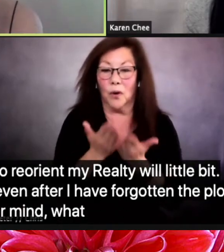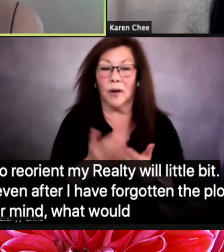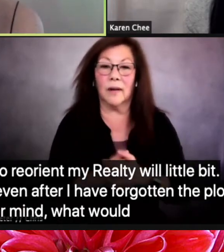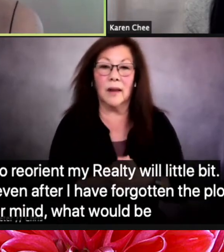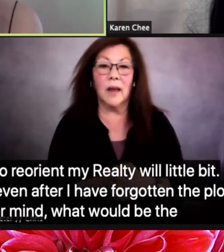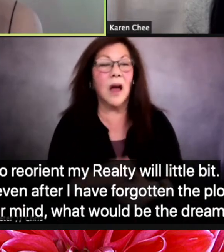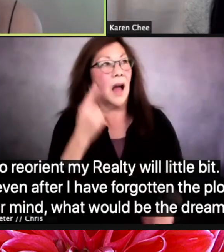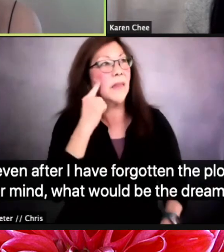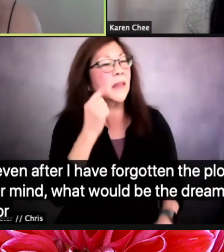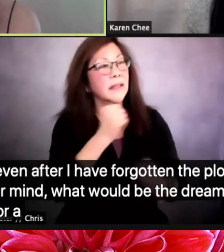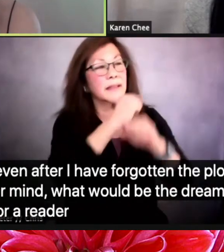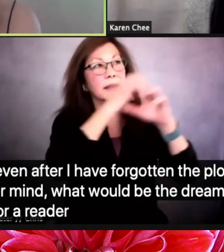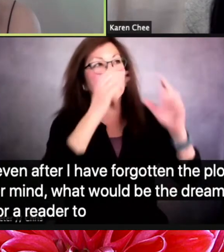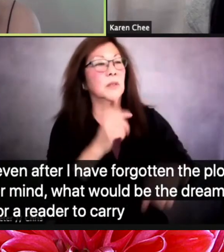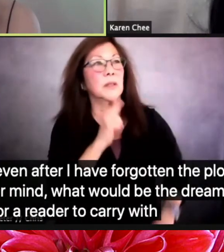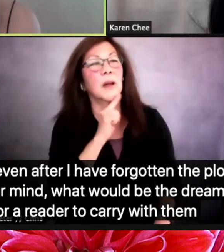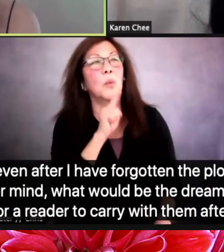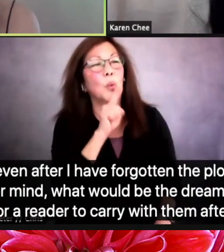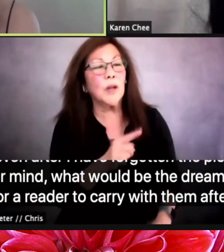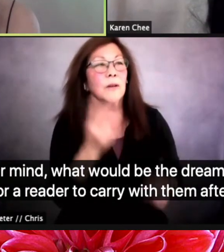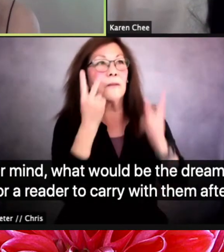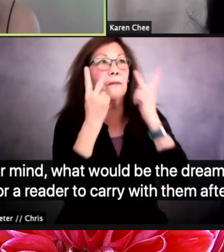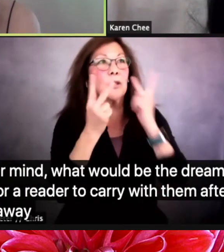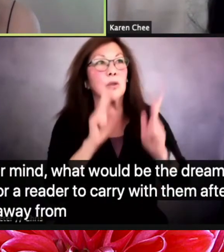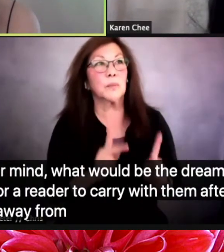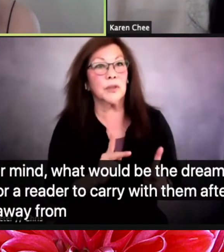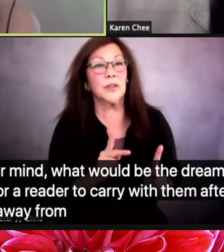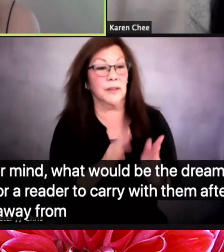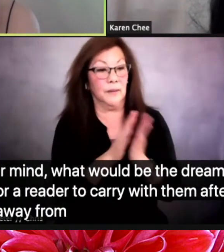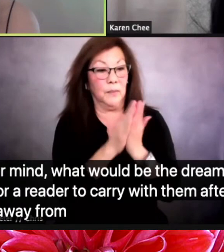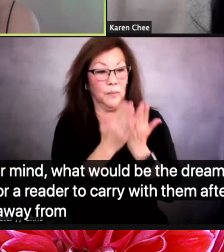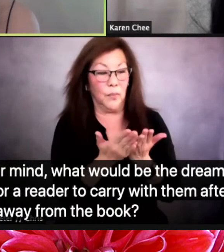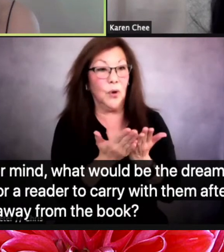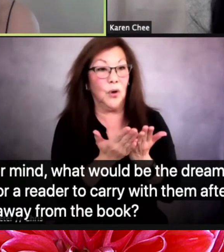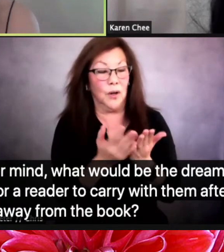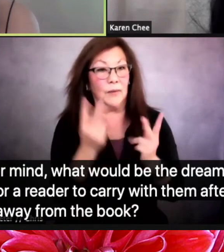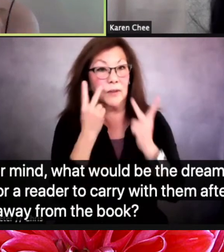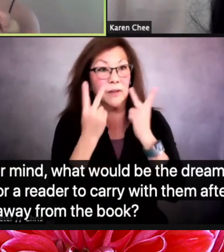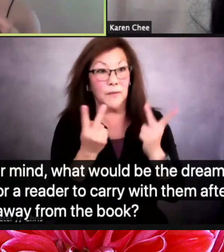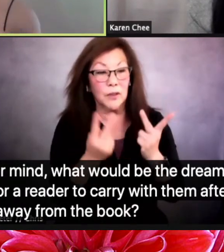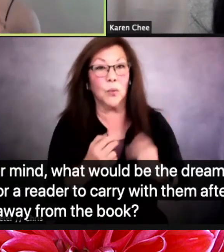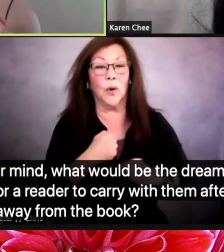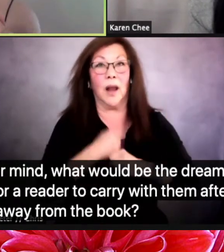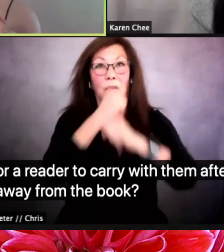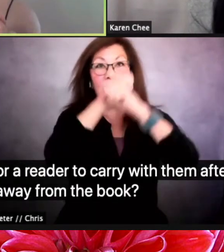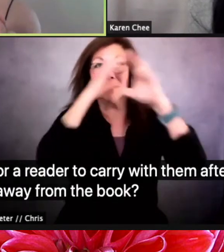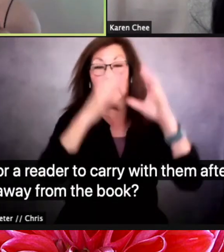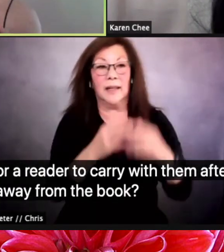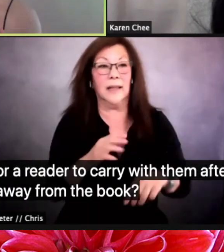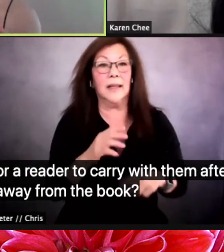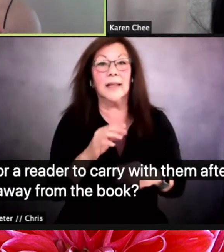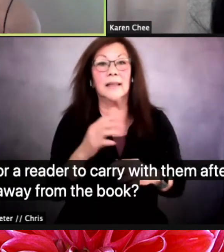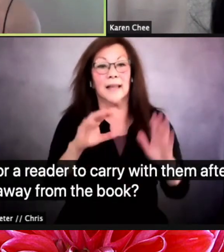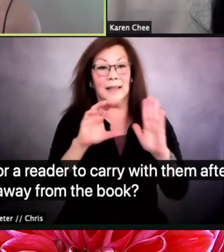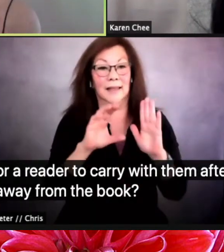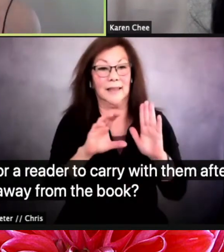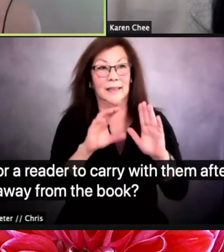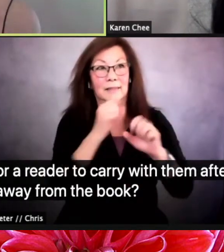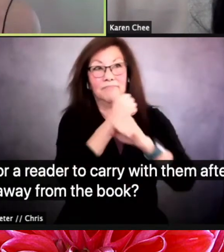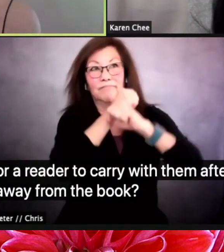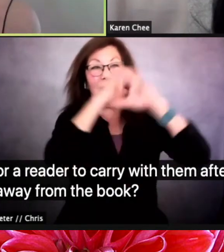this image. I'm such a visual person, and the book was such a visual book when I was imagining it. Just like this image of, I mean, frankly,